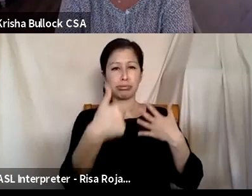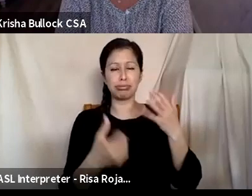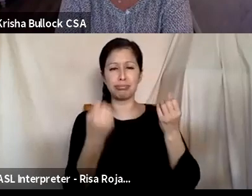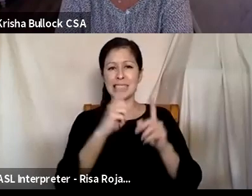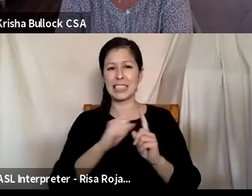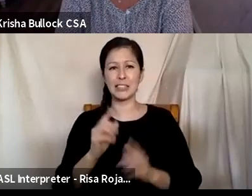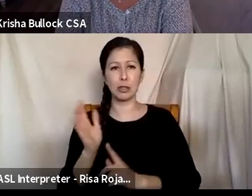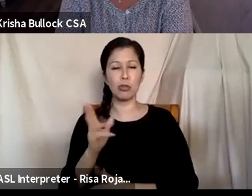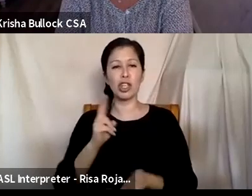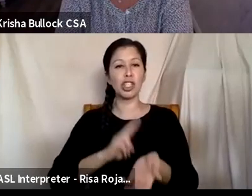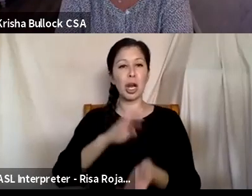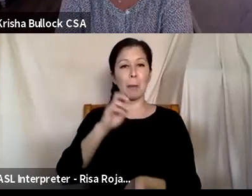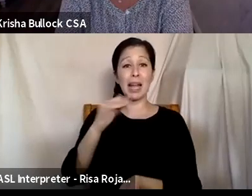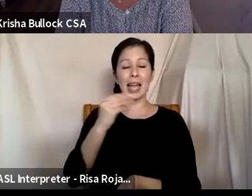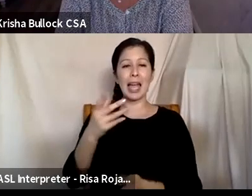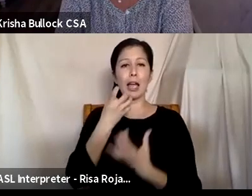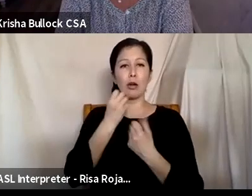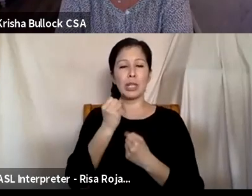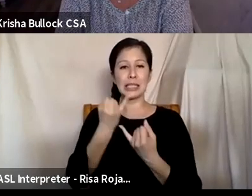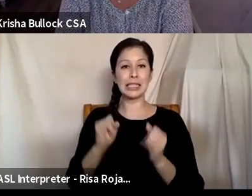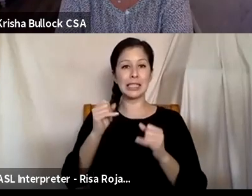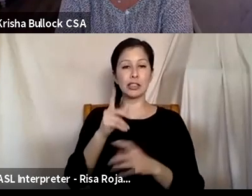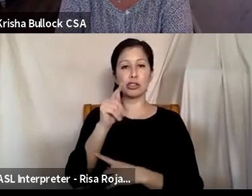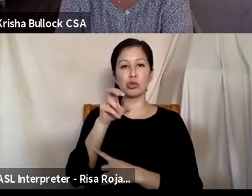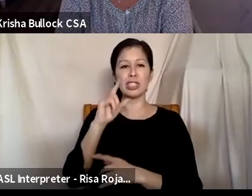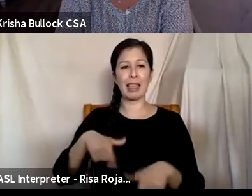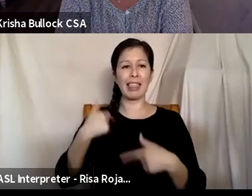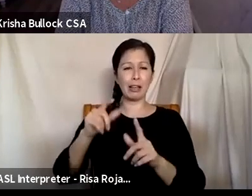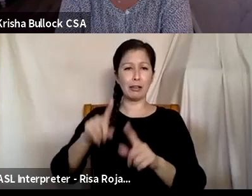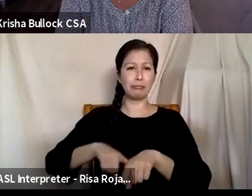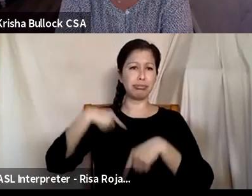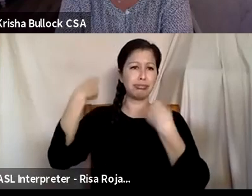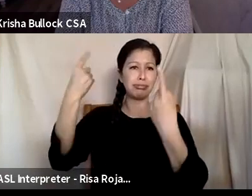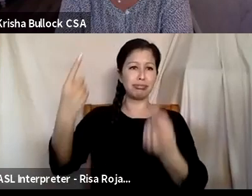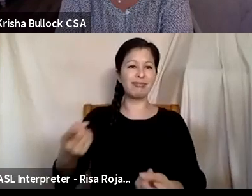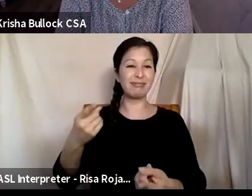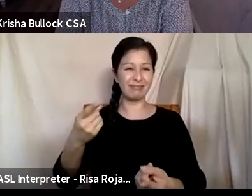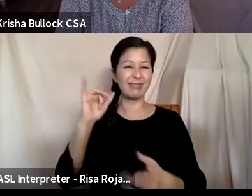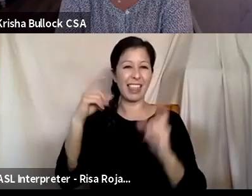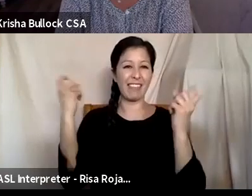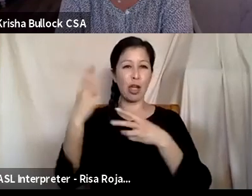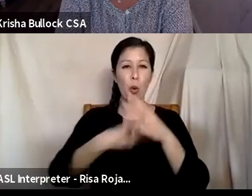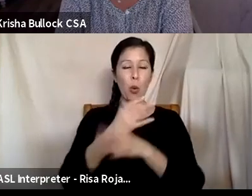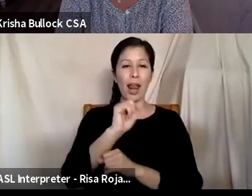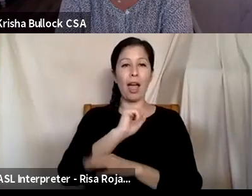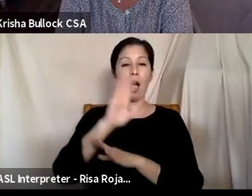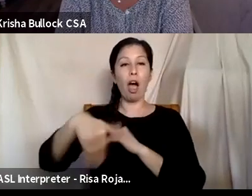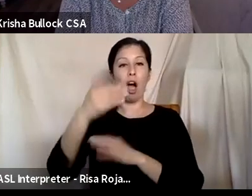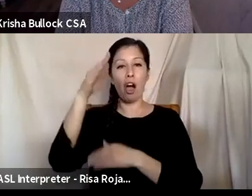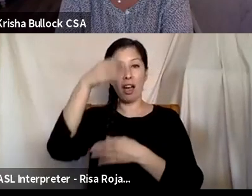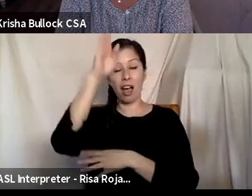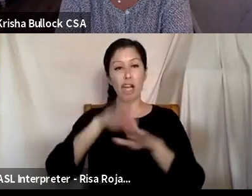Betty, and the precious independent treasures that live long and prosper in the festival world, like All God's Children